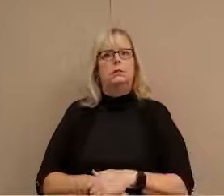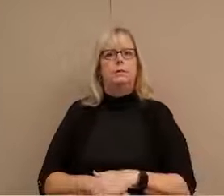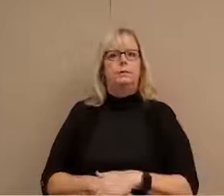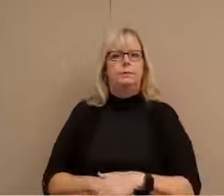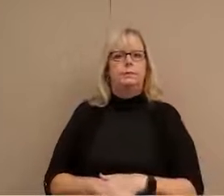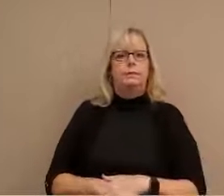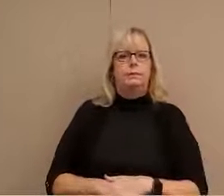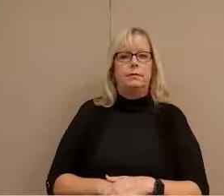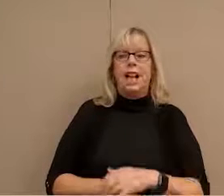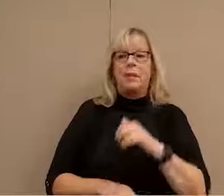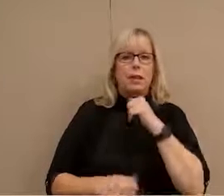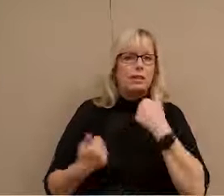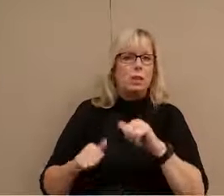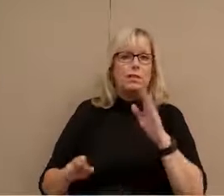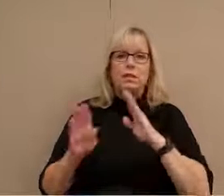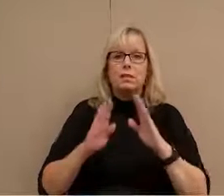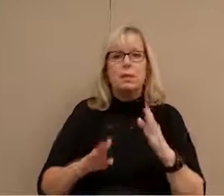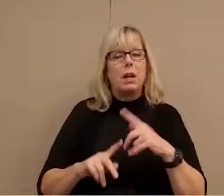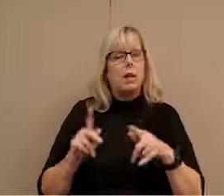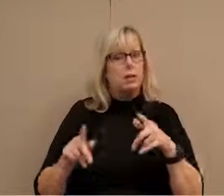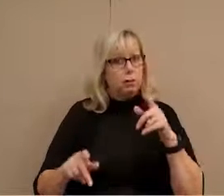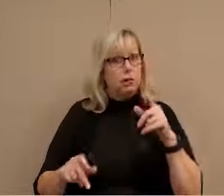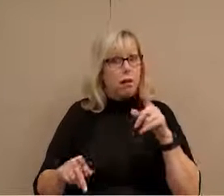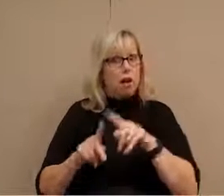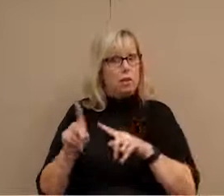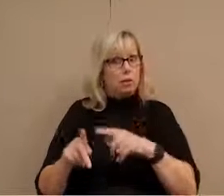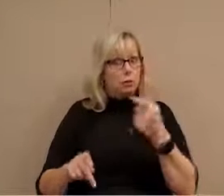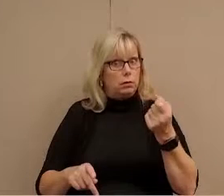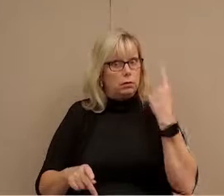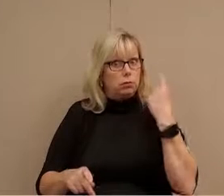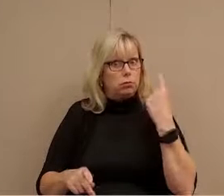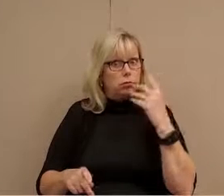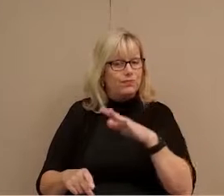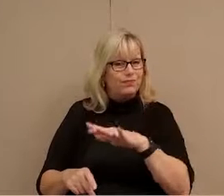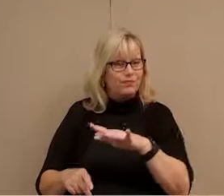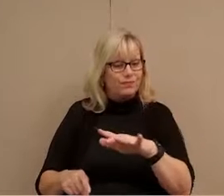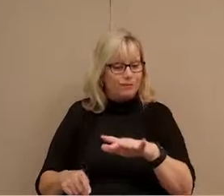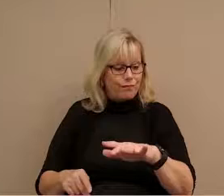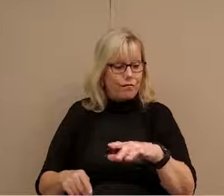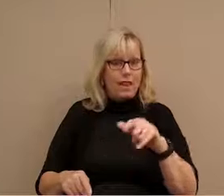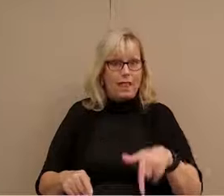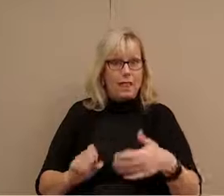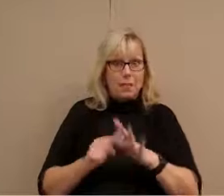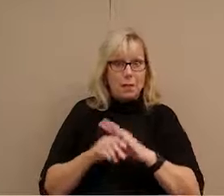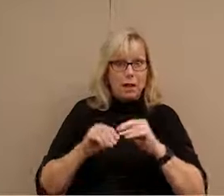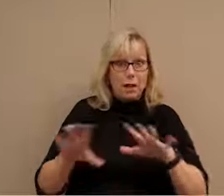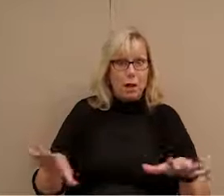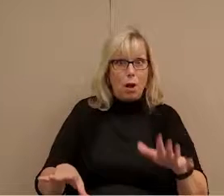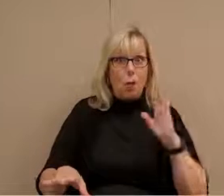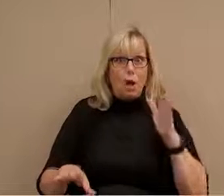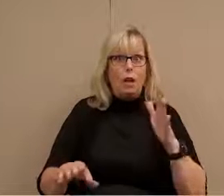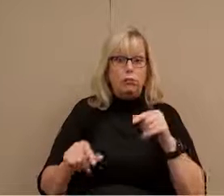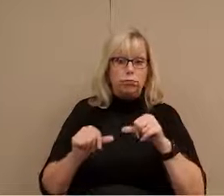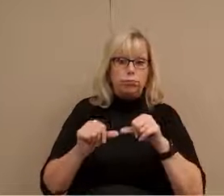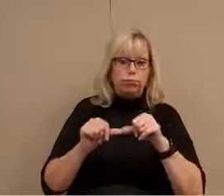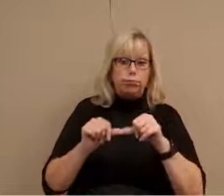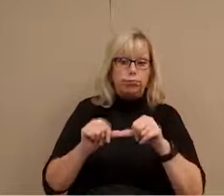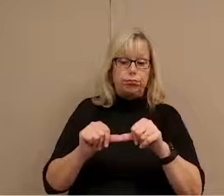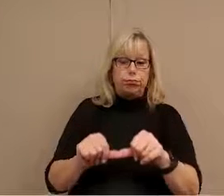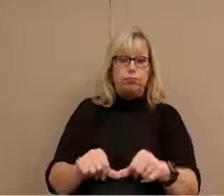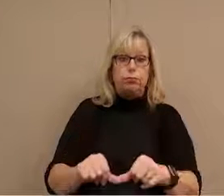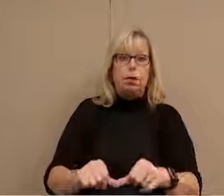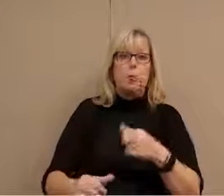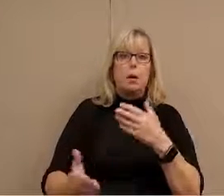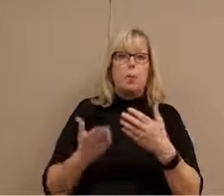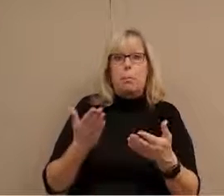But, and I'm not trying to be pessimistic, but we also have to realize that this pandemic will run its course, because we